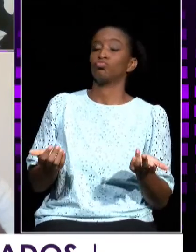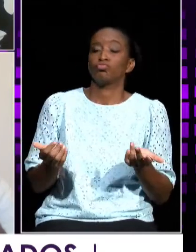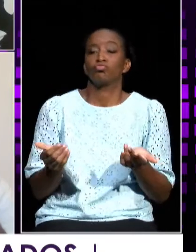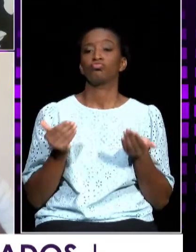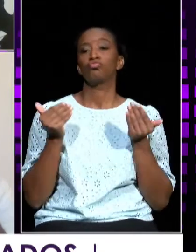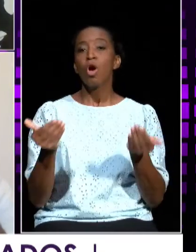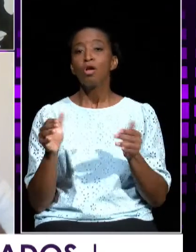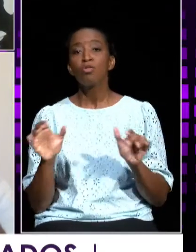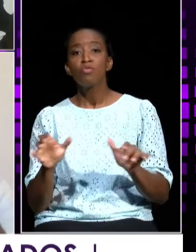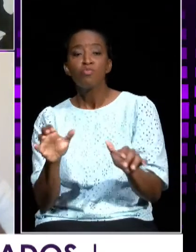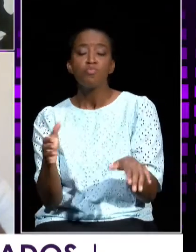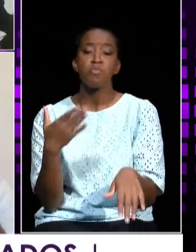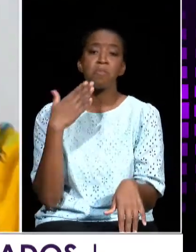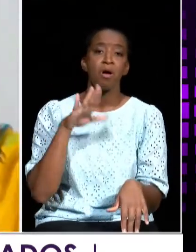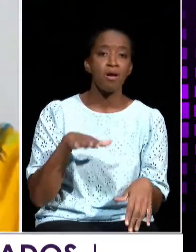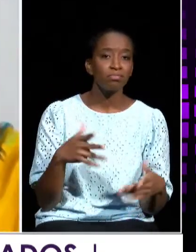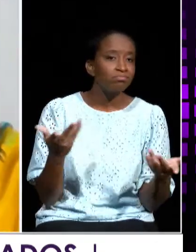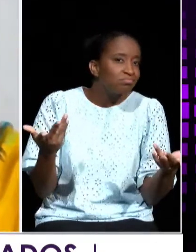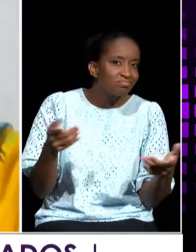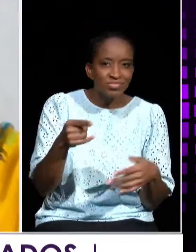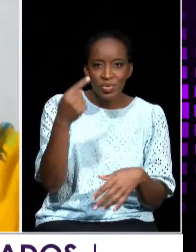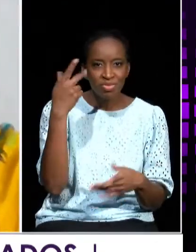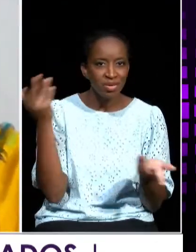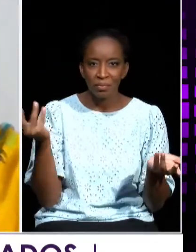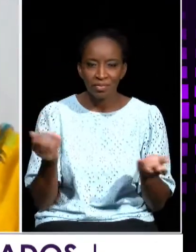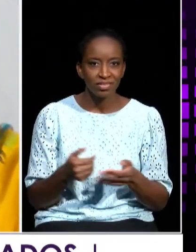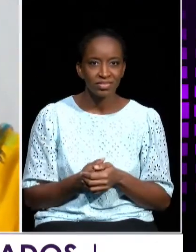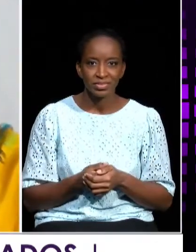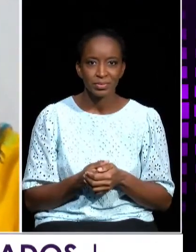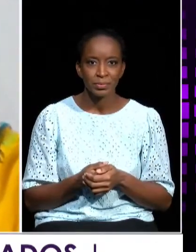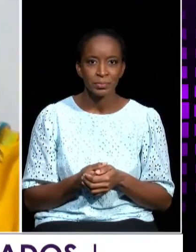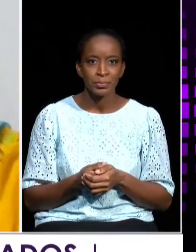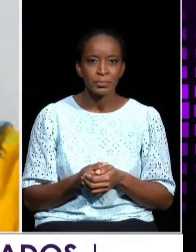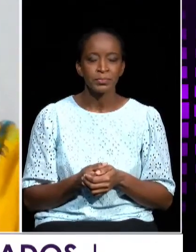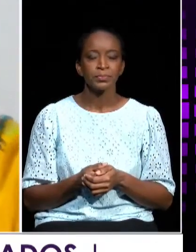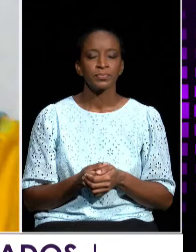find alternative ways entirely to deal with the training of our children?